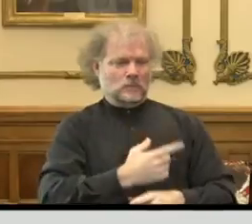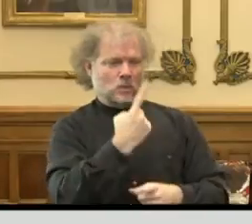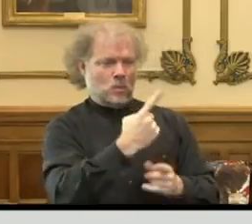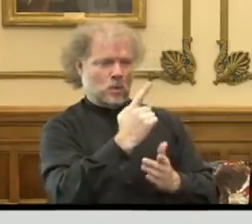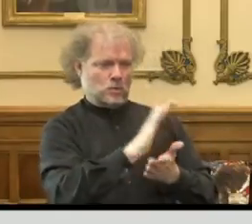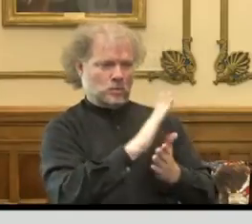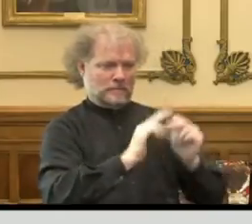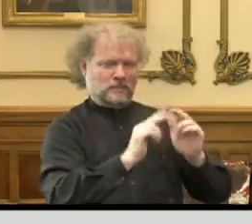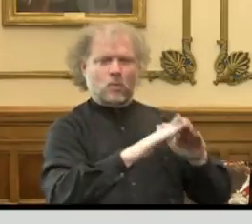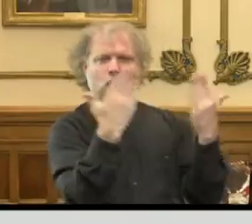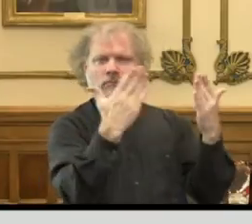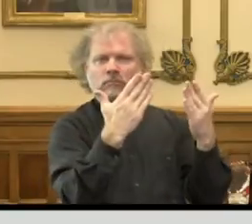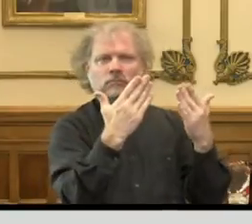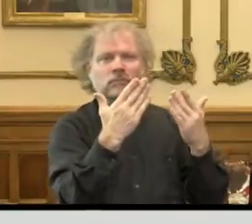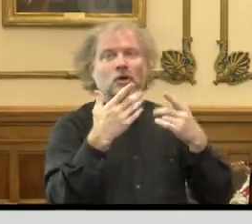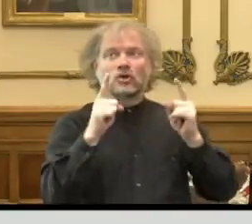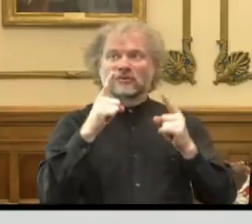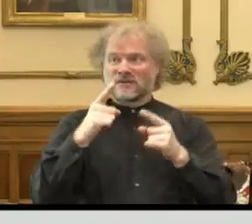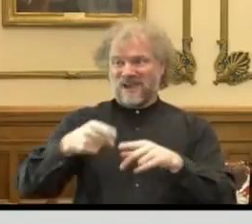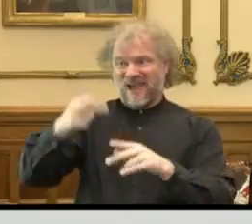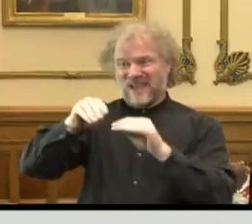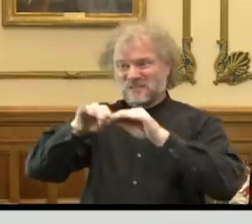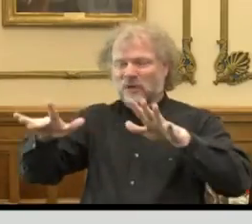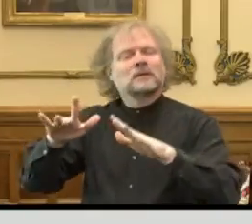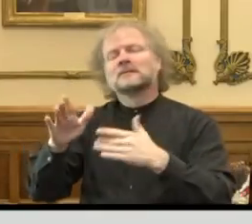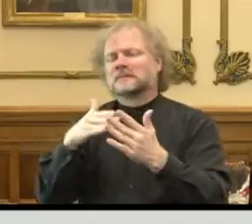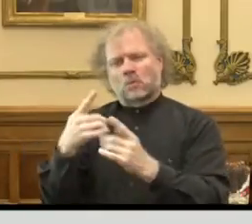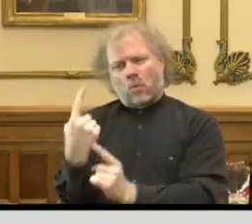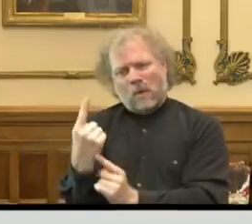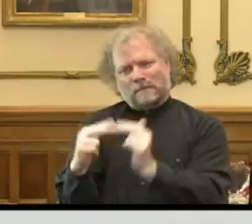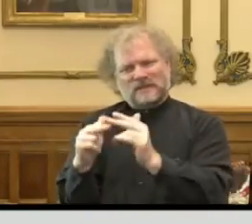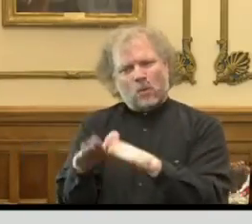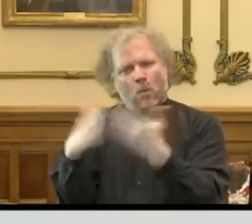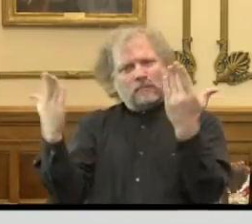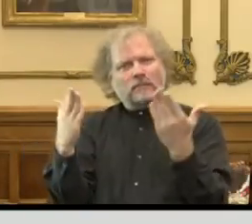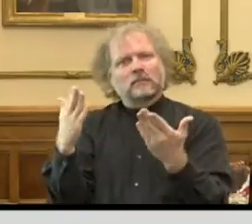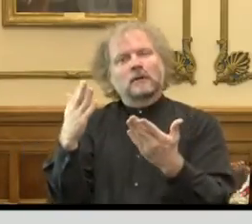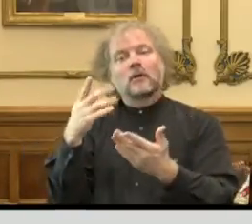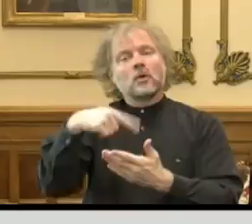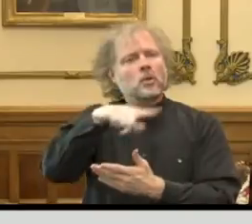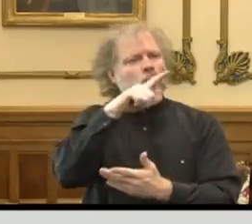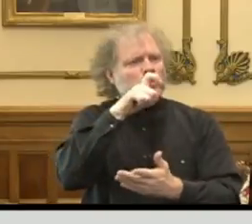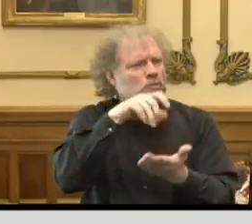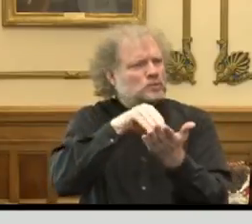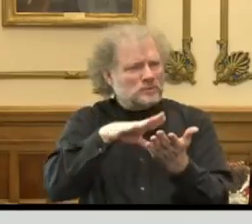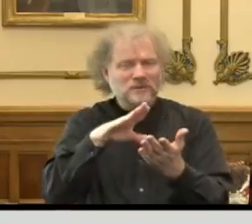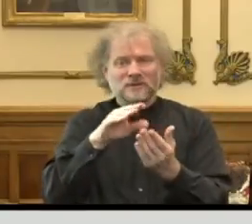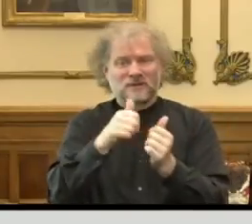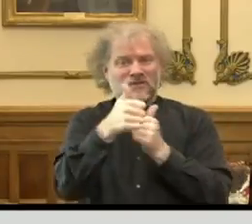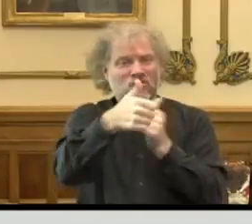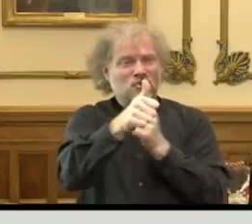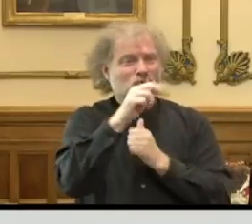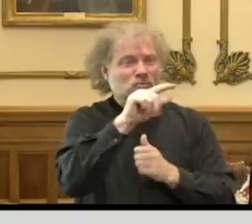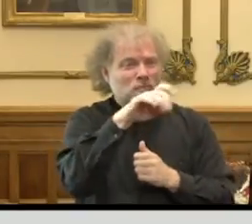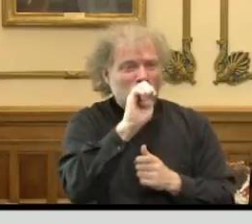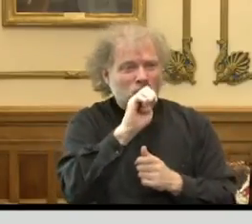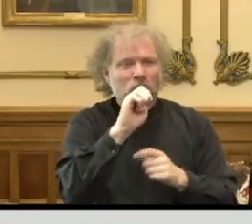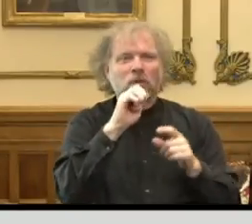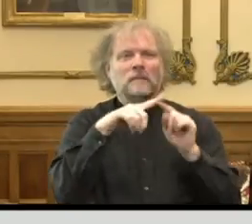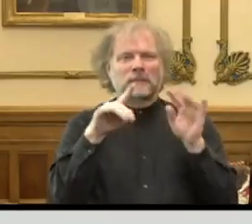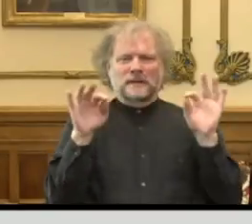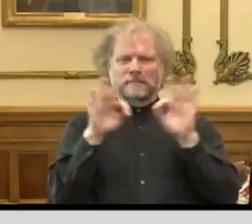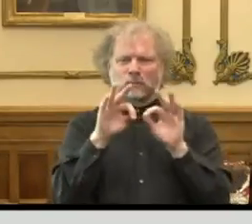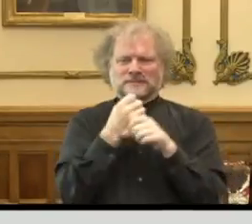building open, even during high community spread, so that we can assist those students who need remote learning, who need to be ensured of a